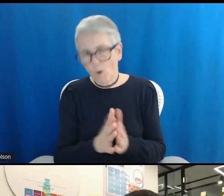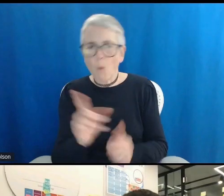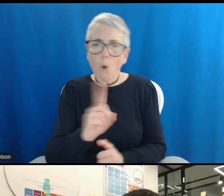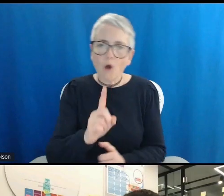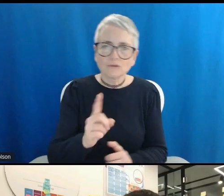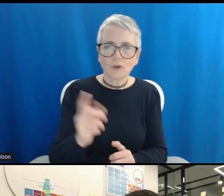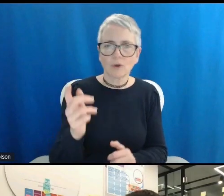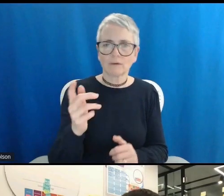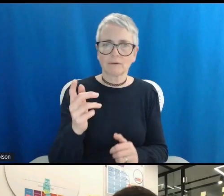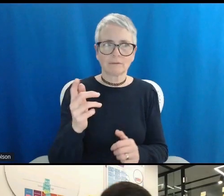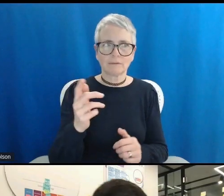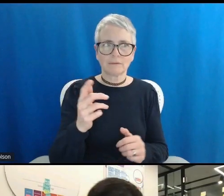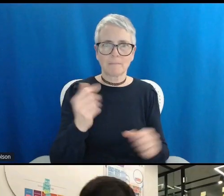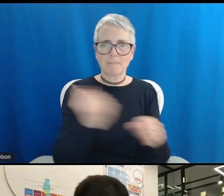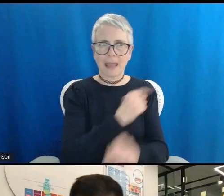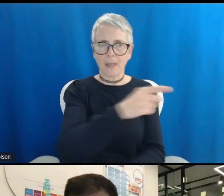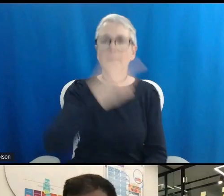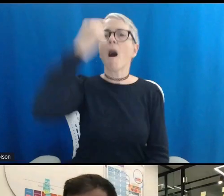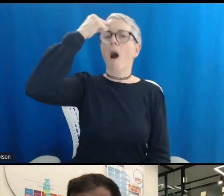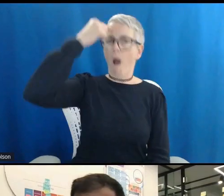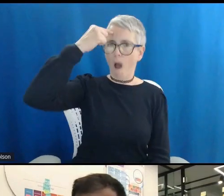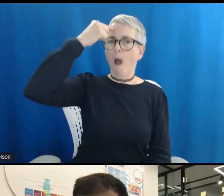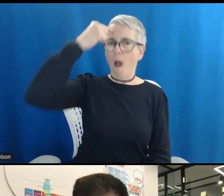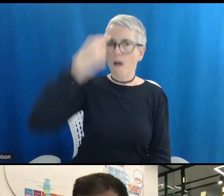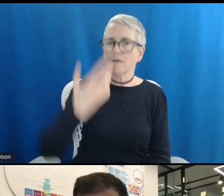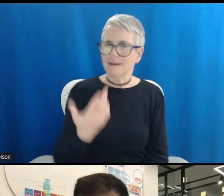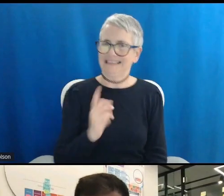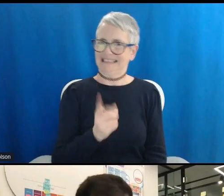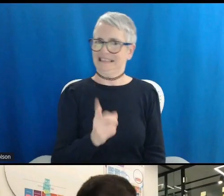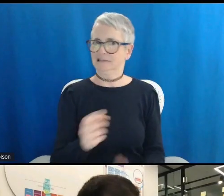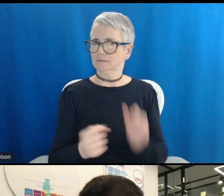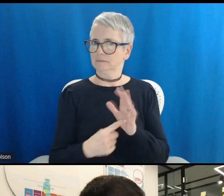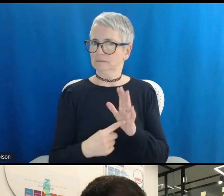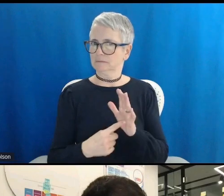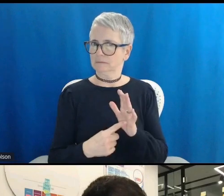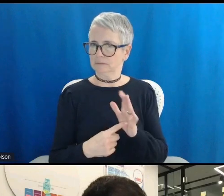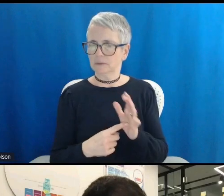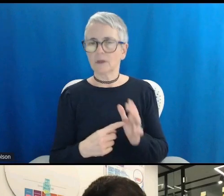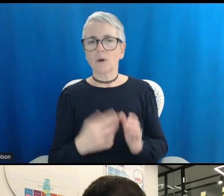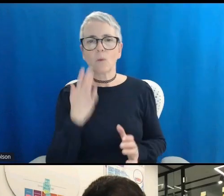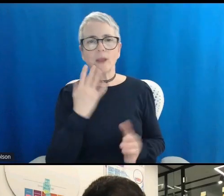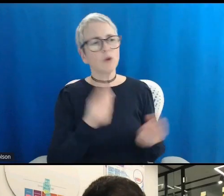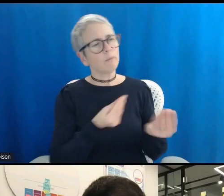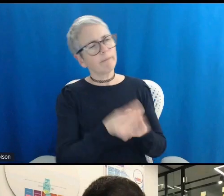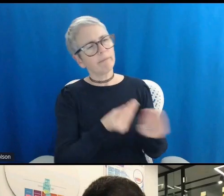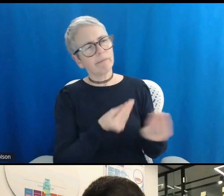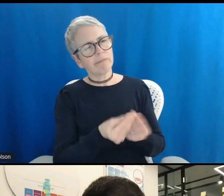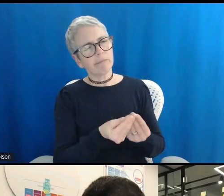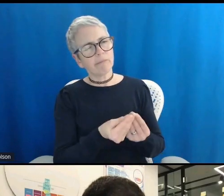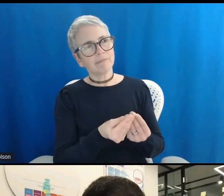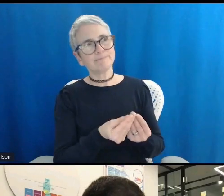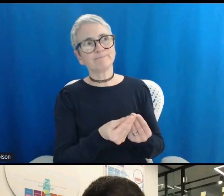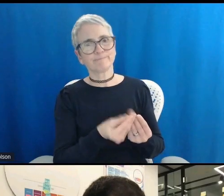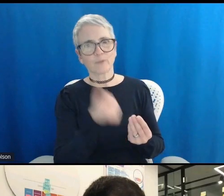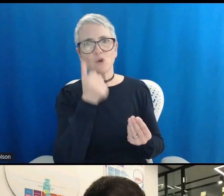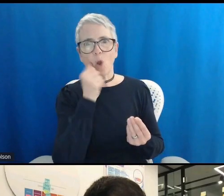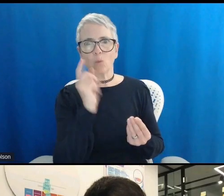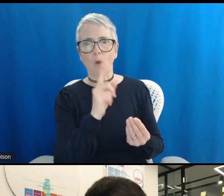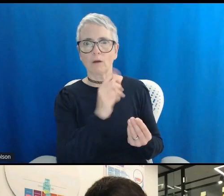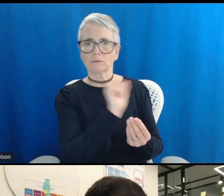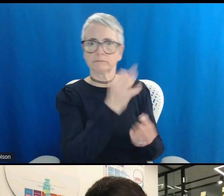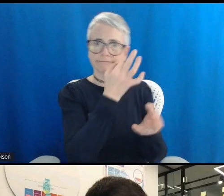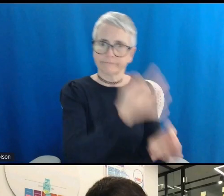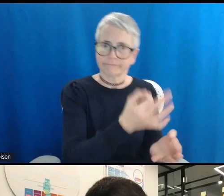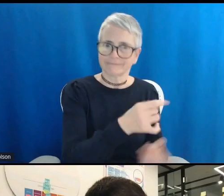especially if you can interact with someone and you kind of get a sense for what hits the mark with them. And sometimes it will be the